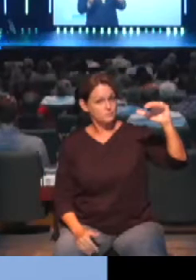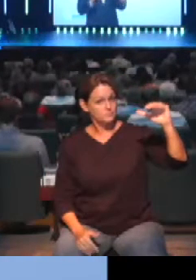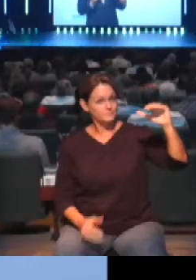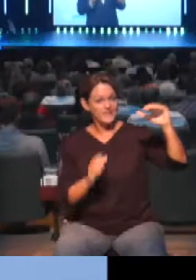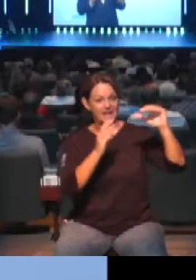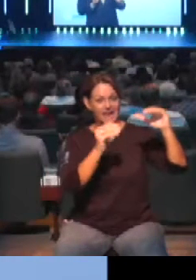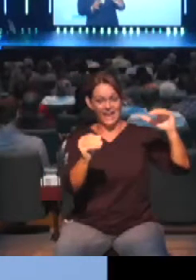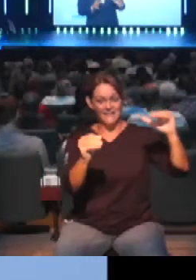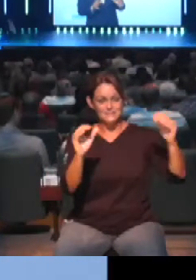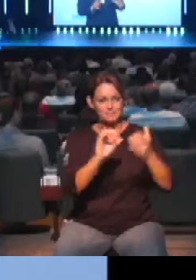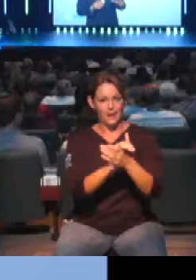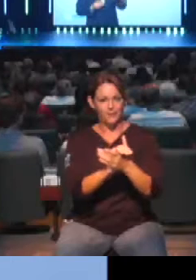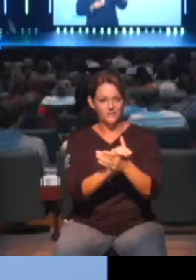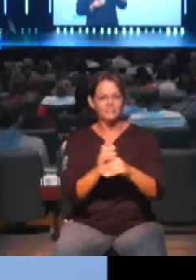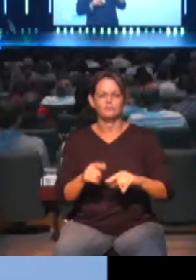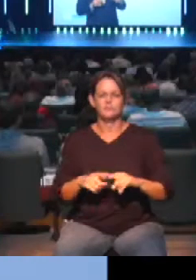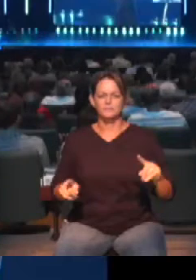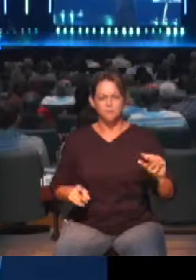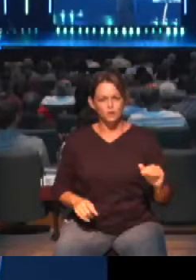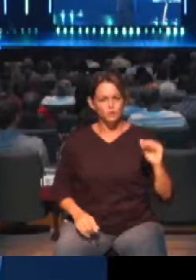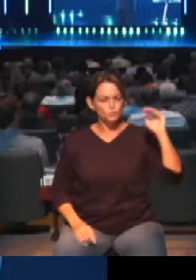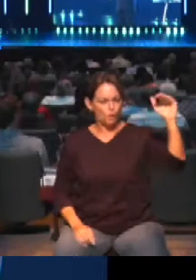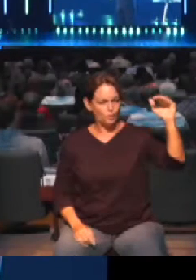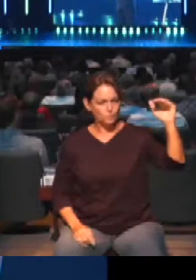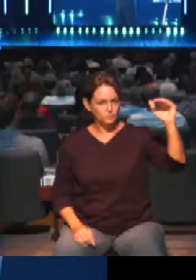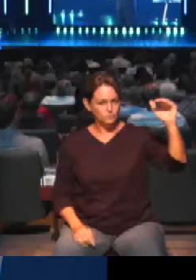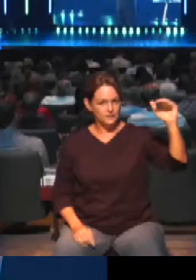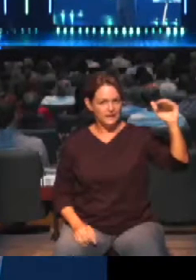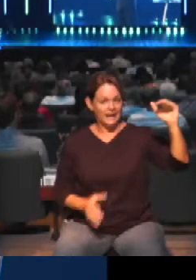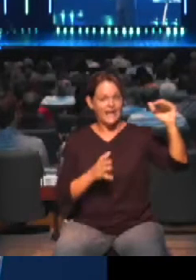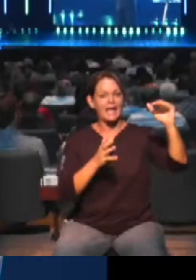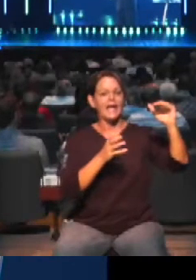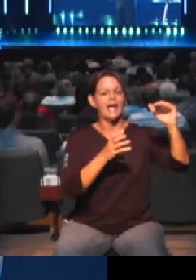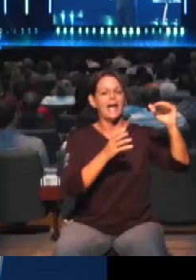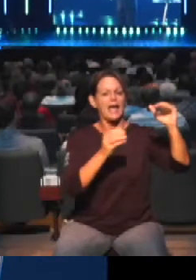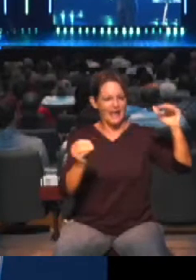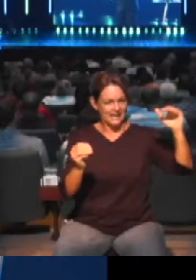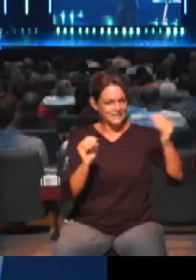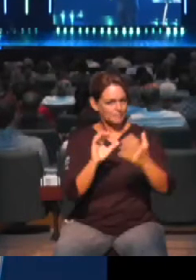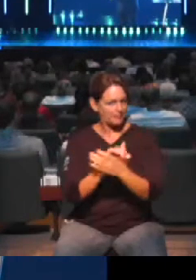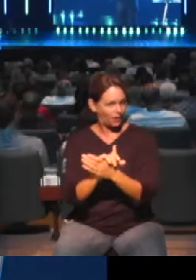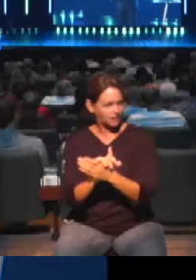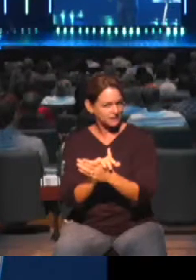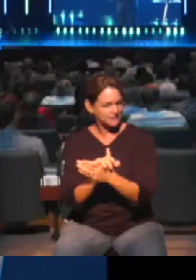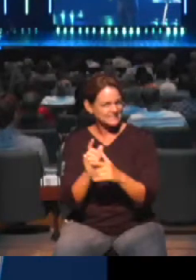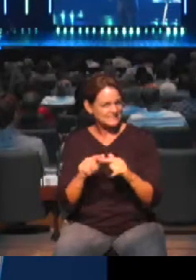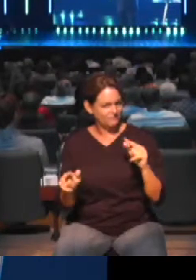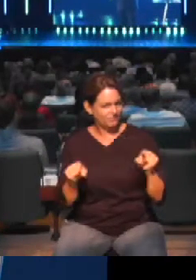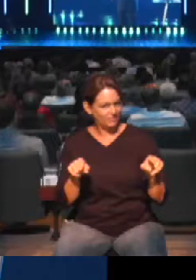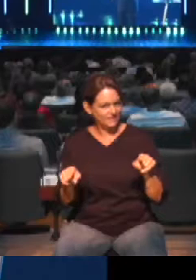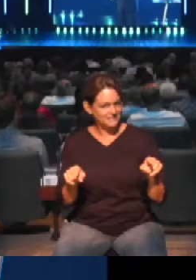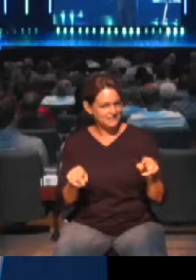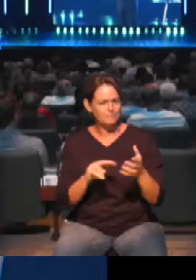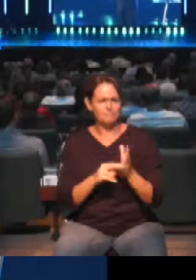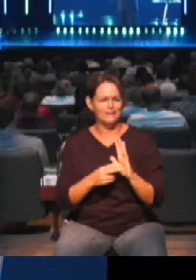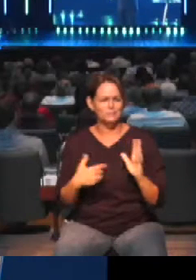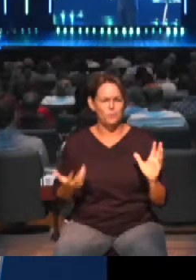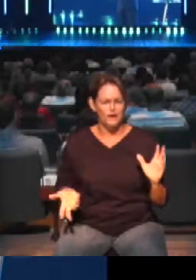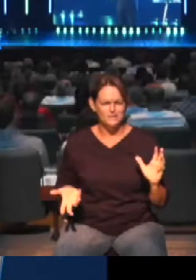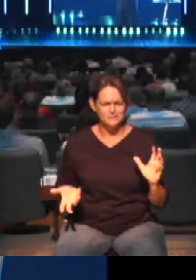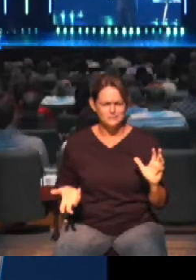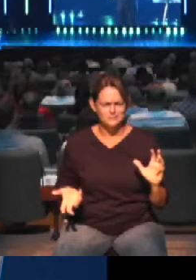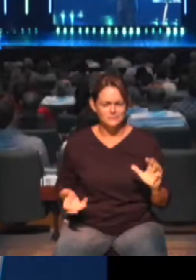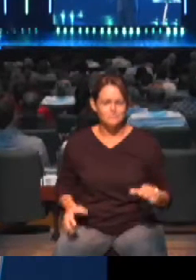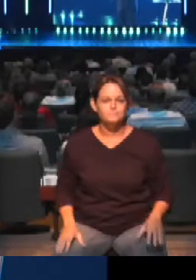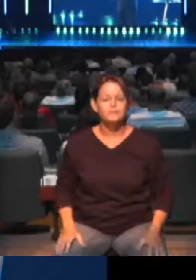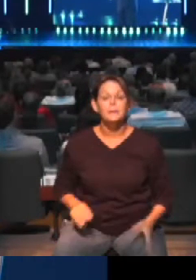and married, there's a difference there. Our children are grown and married. Well, let me tell you what that means. That means